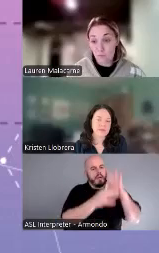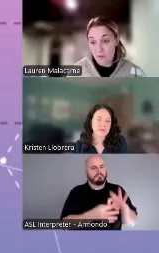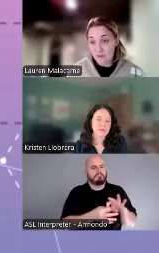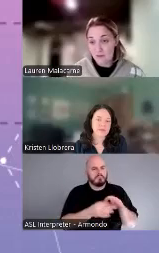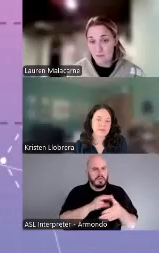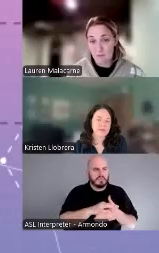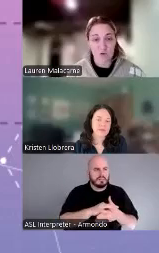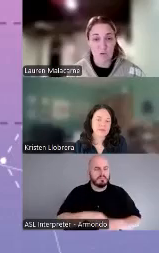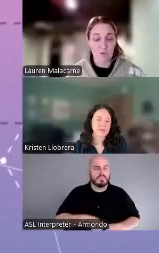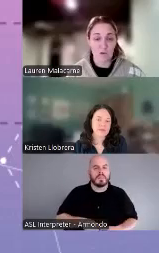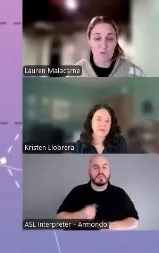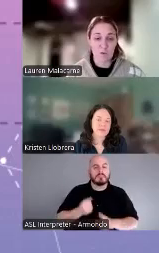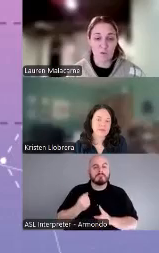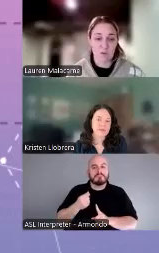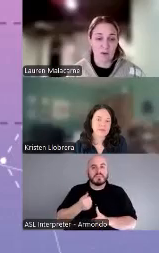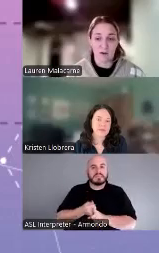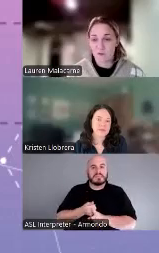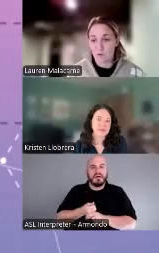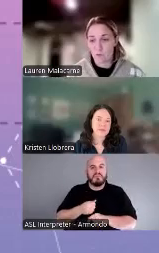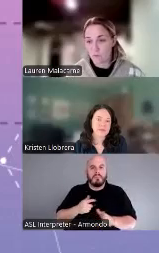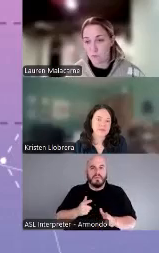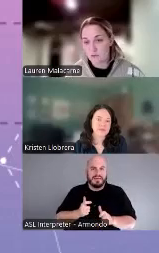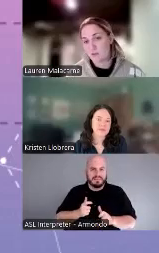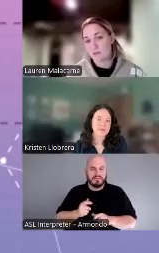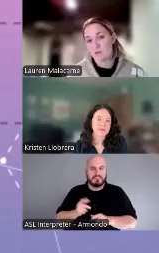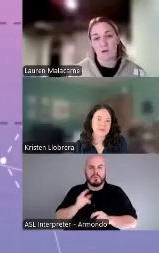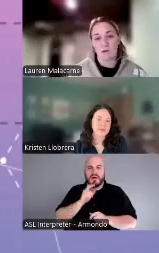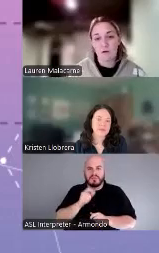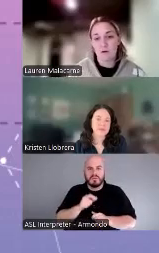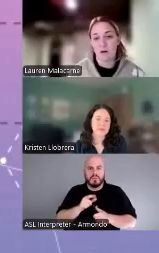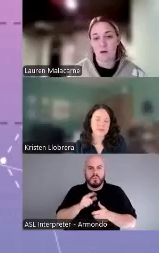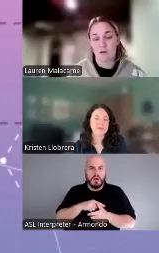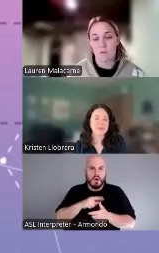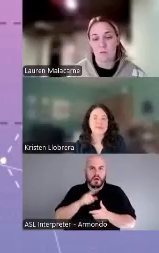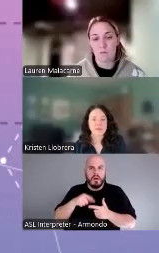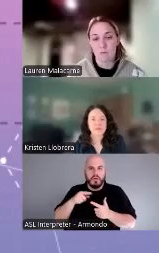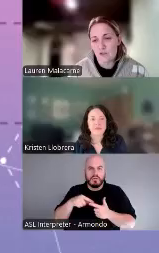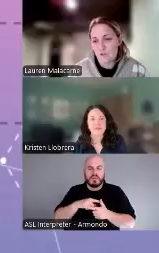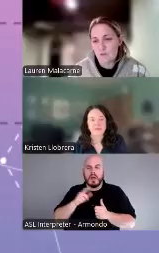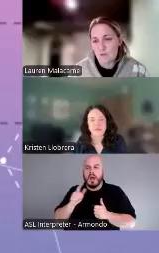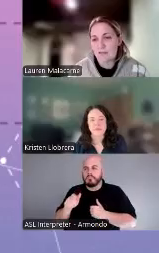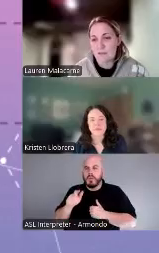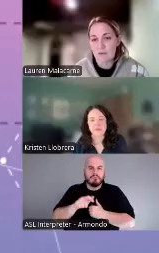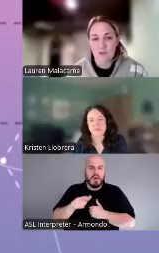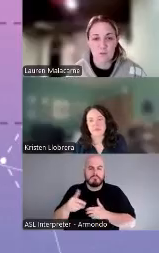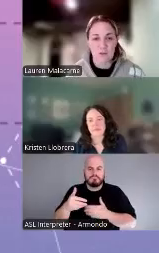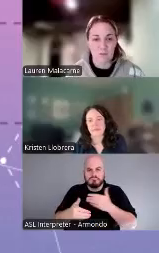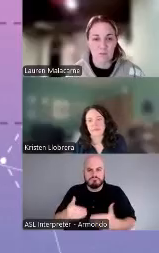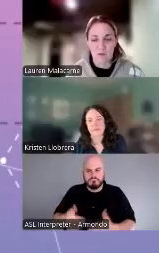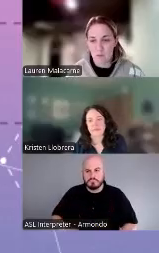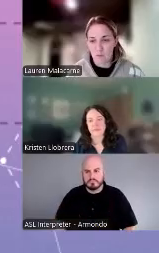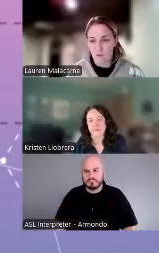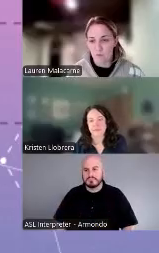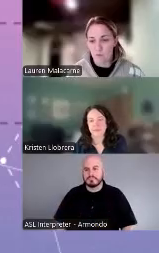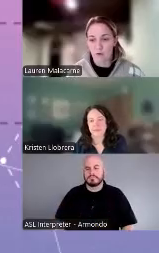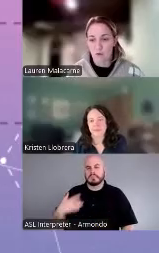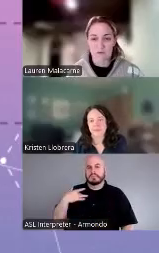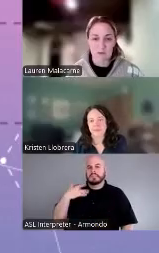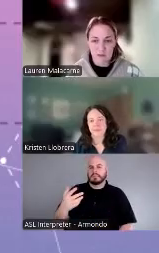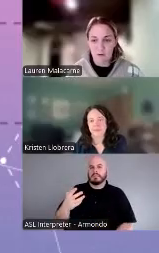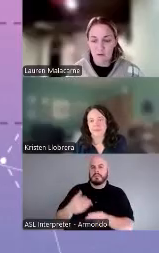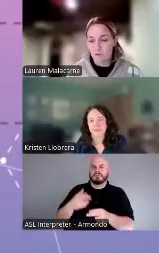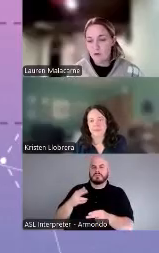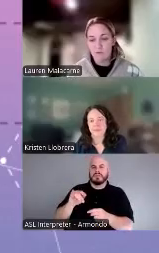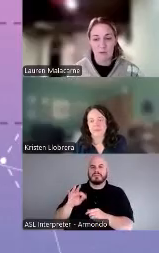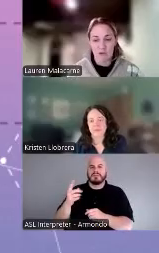is self-paced, like I mentioned before, so people don't have to go through one to get to another. We do tend to mention when something is a bit more of a